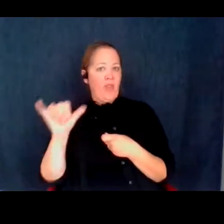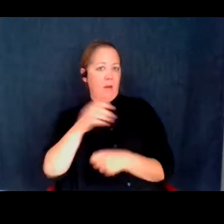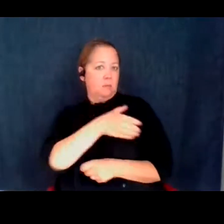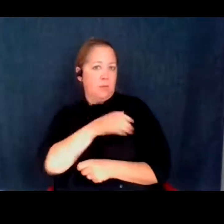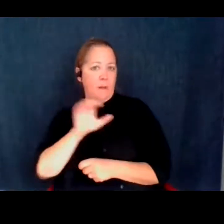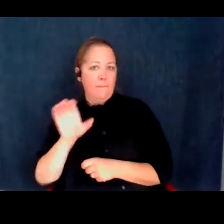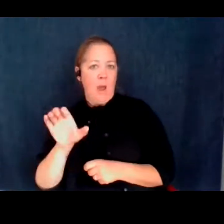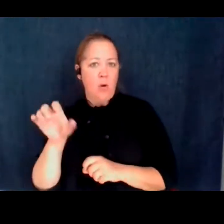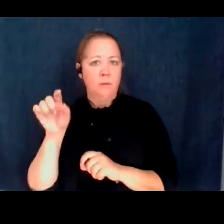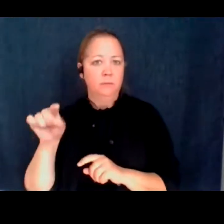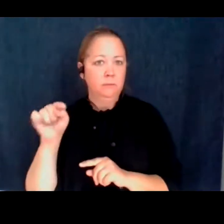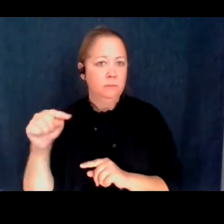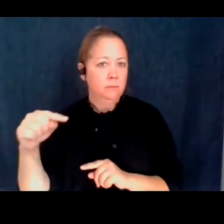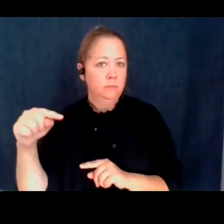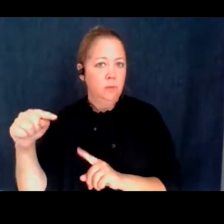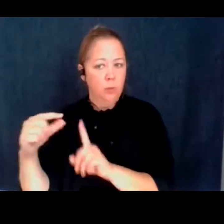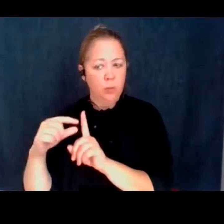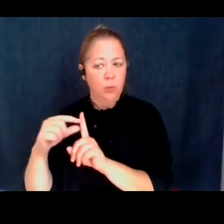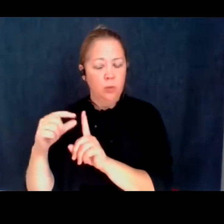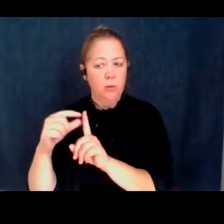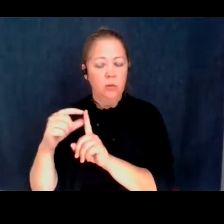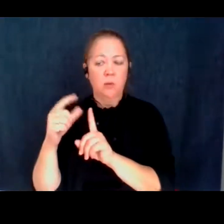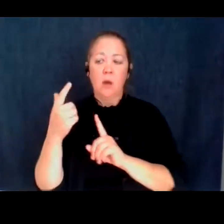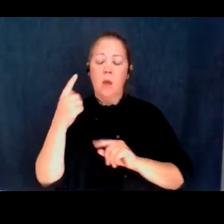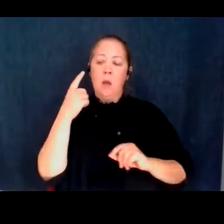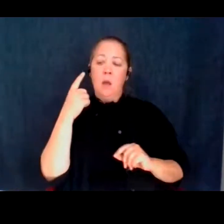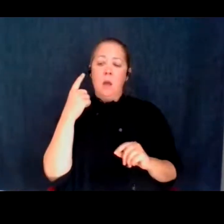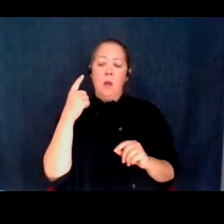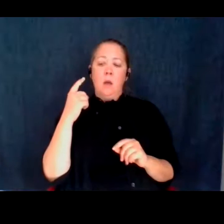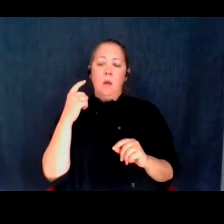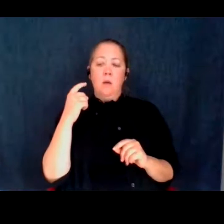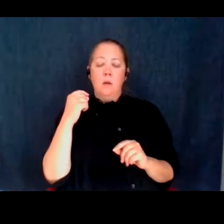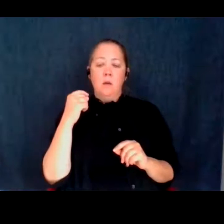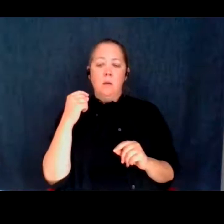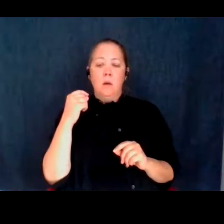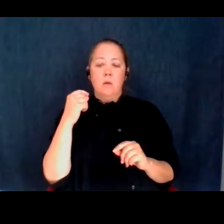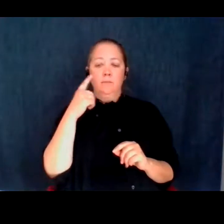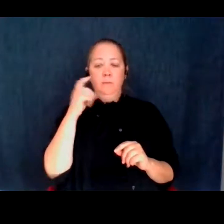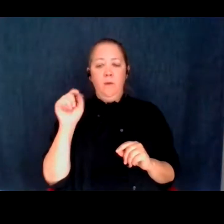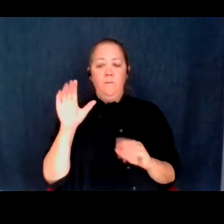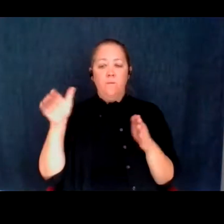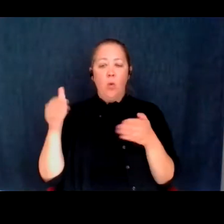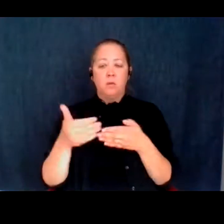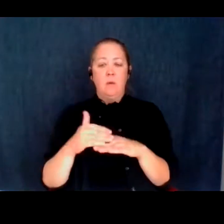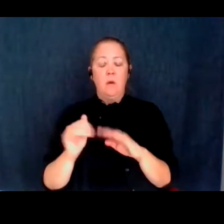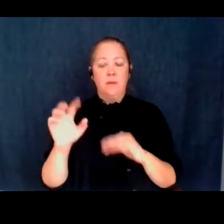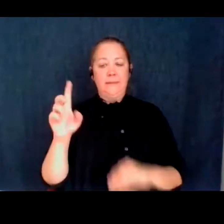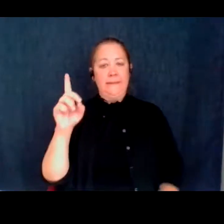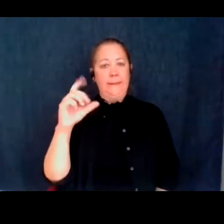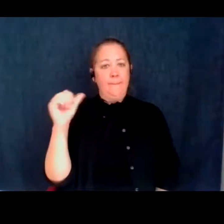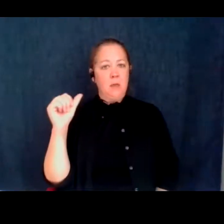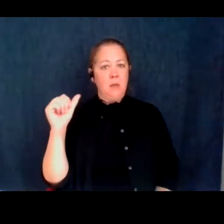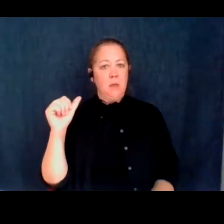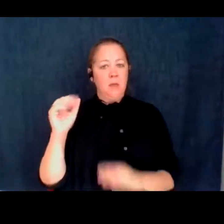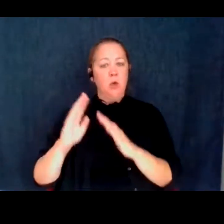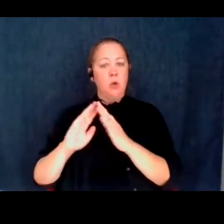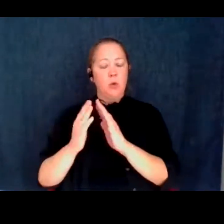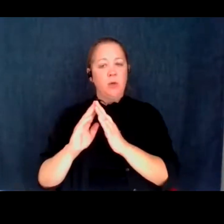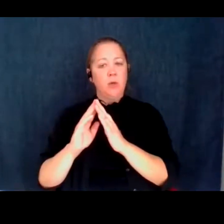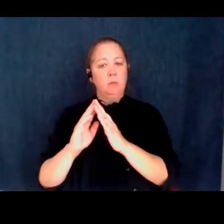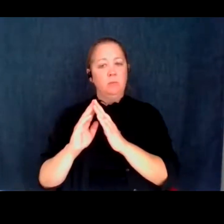just focused on the disability community and doing something useful in that